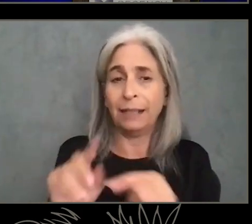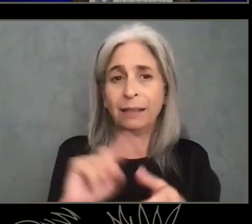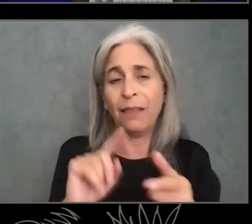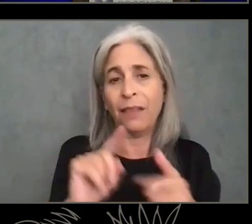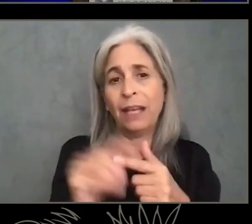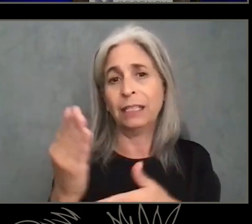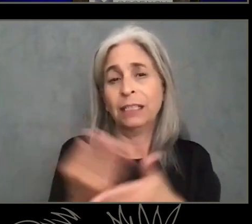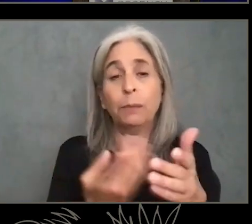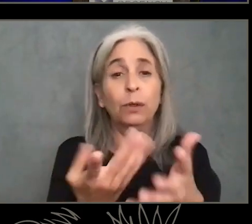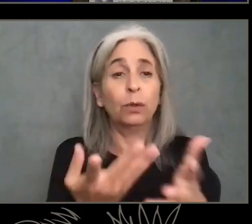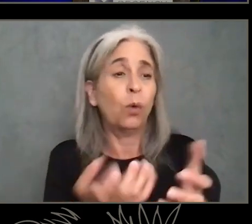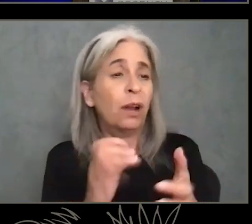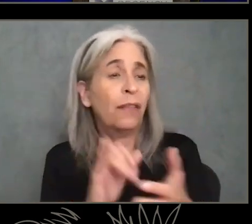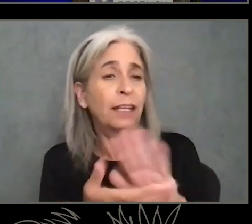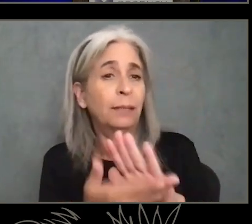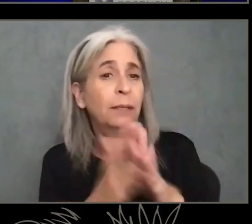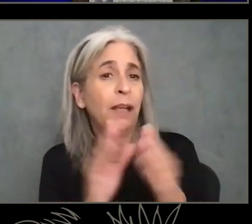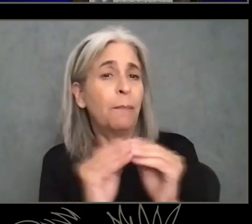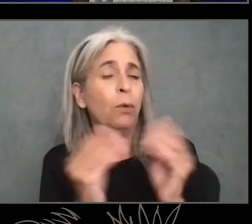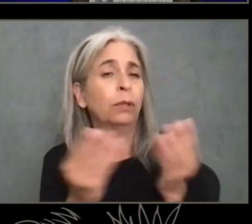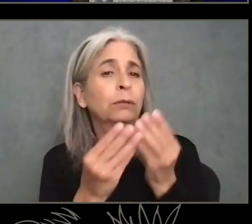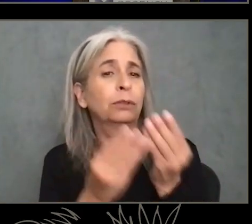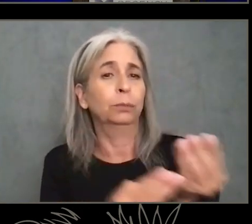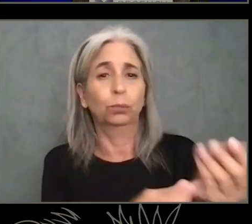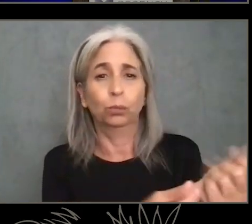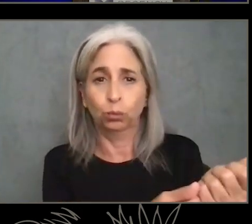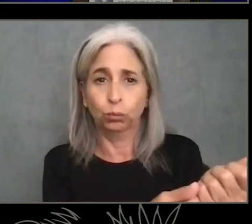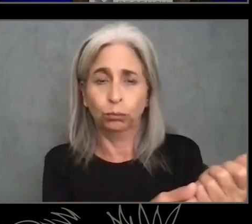someone wanted it to be a little more seamless.